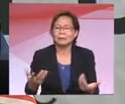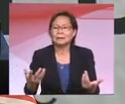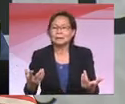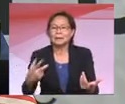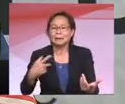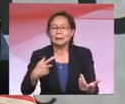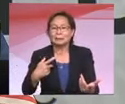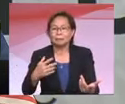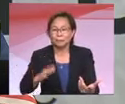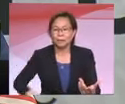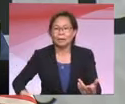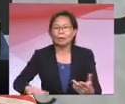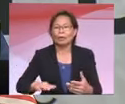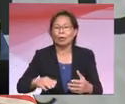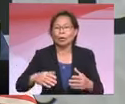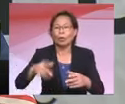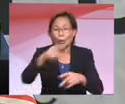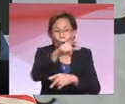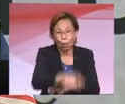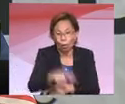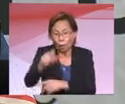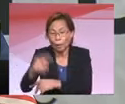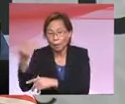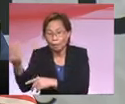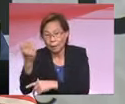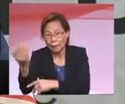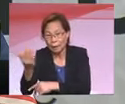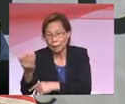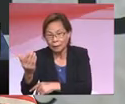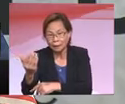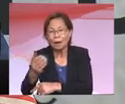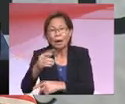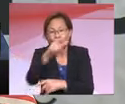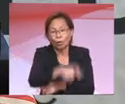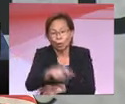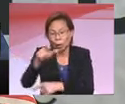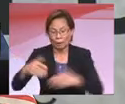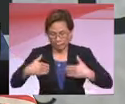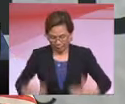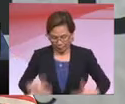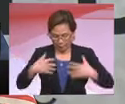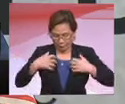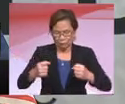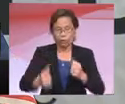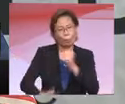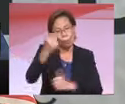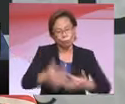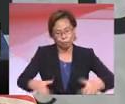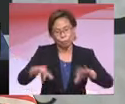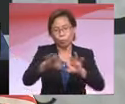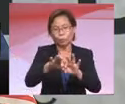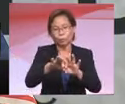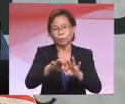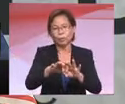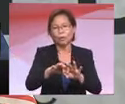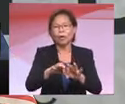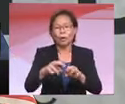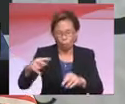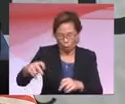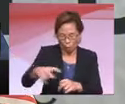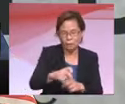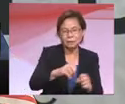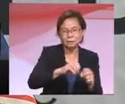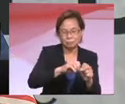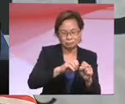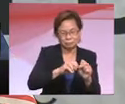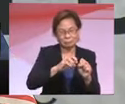our public health action intervention is still the utmost important. So although the virus infectivity is very high, but our